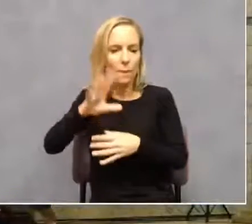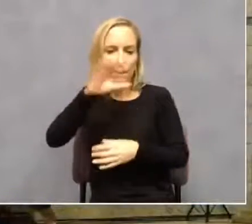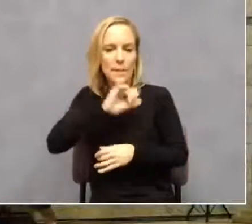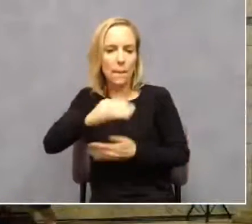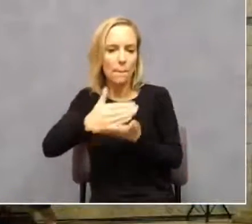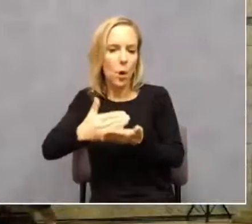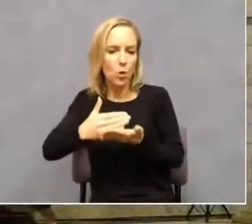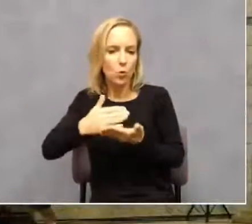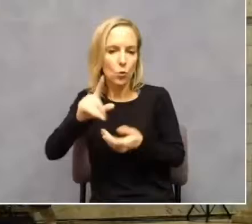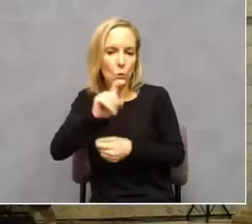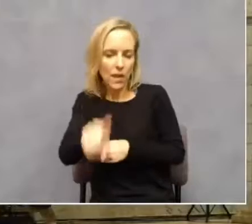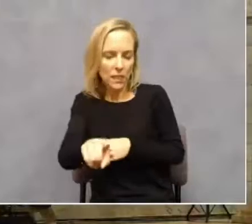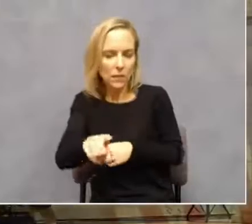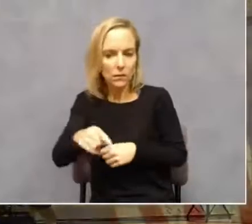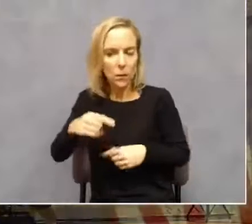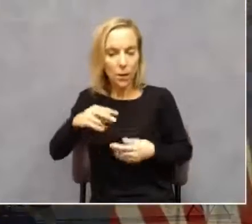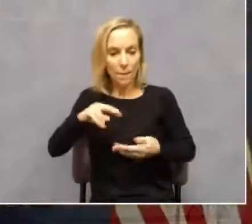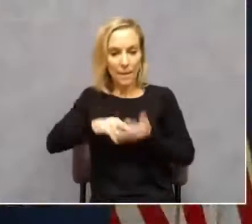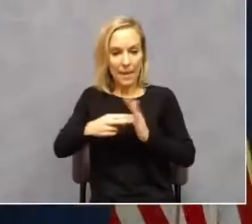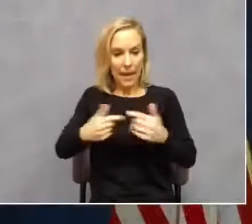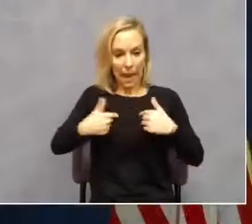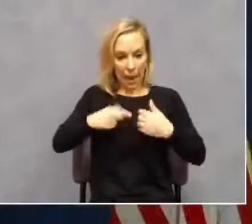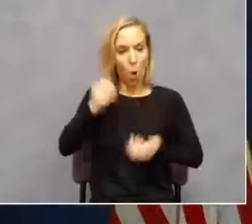All right, back to Grace.